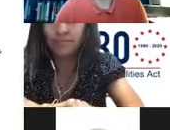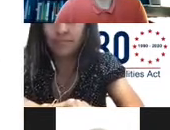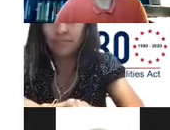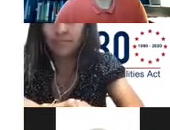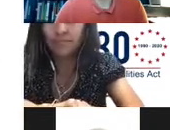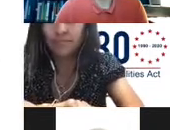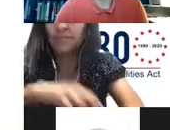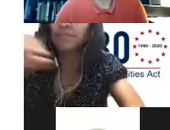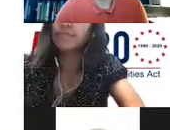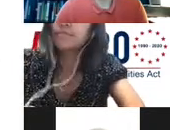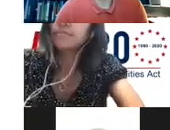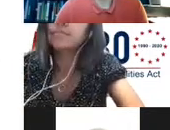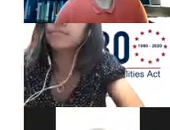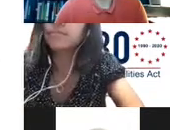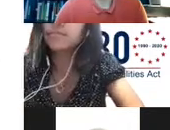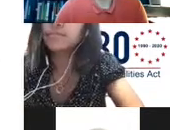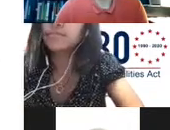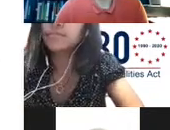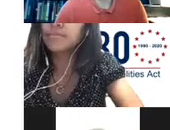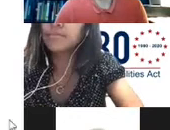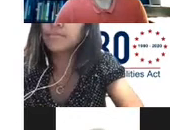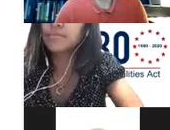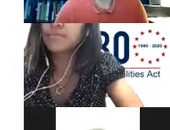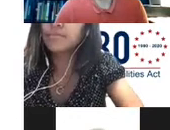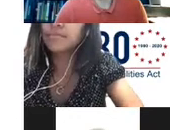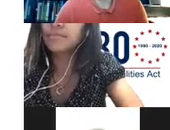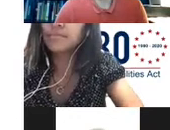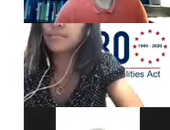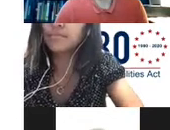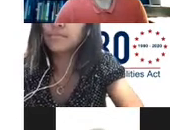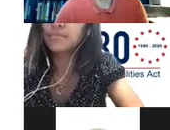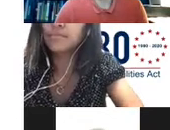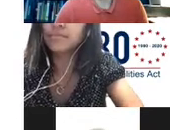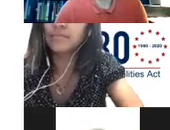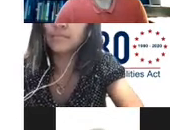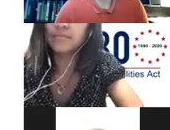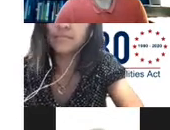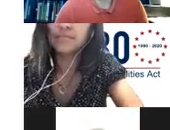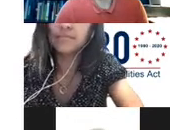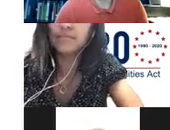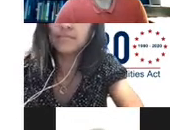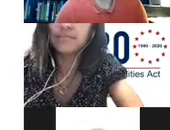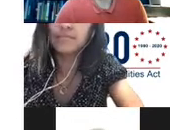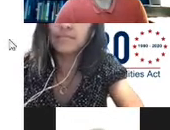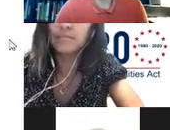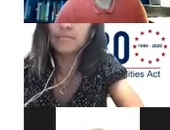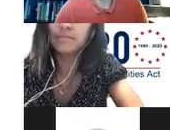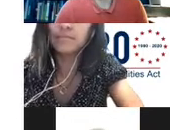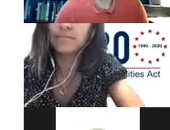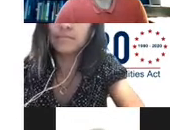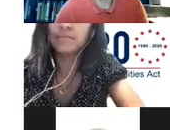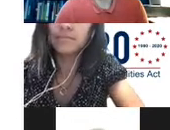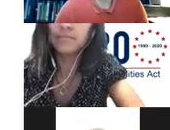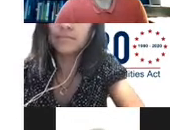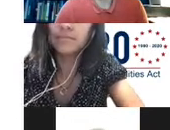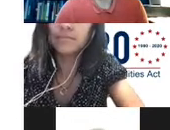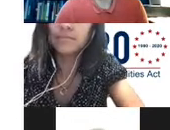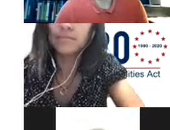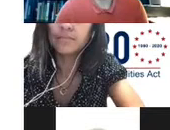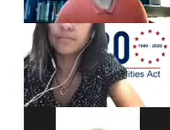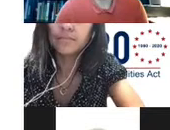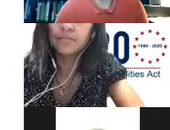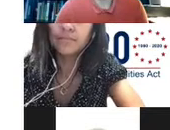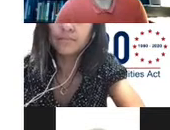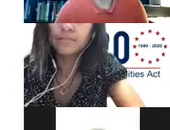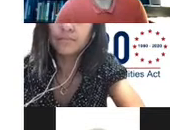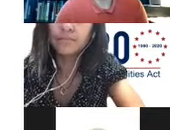you everyone on the side here who's in the meeting, okay? And there are a few things you can do in here as well. Sometimes when we